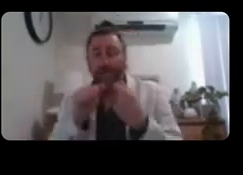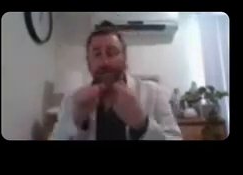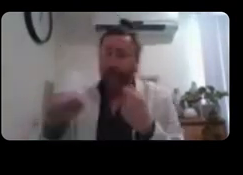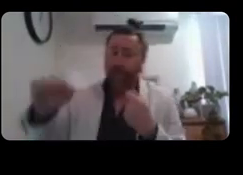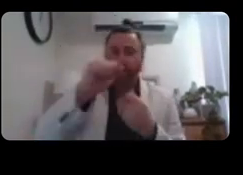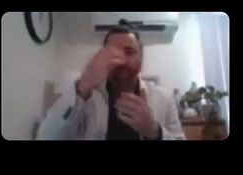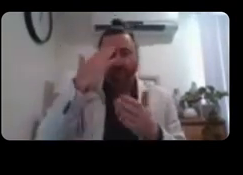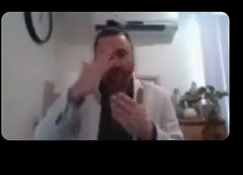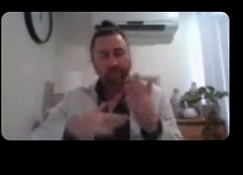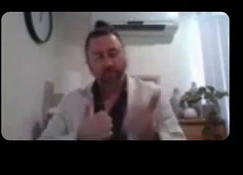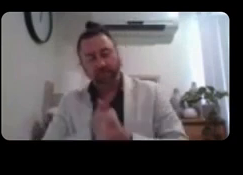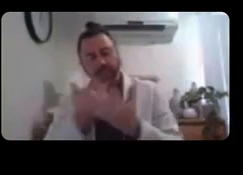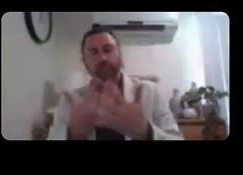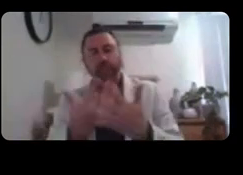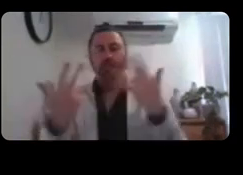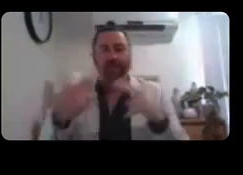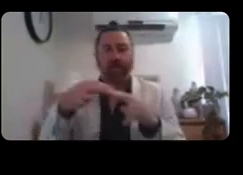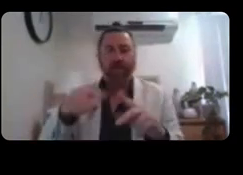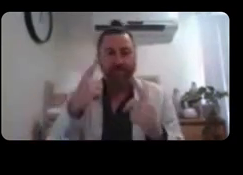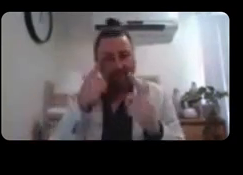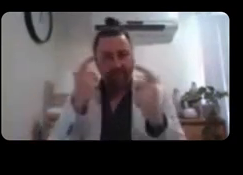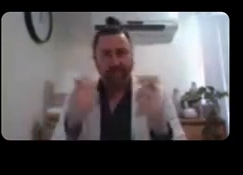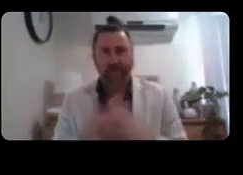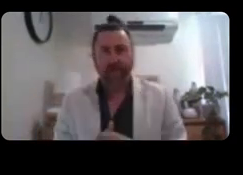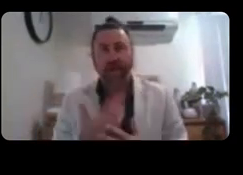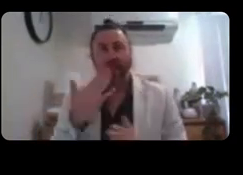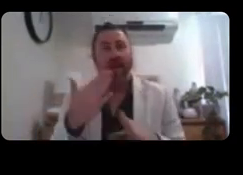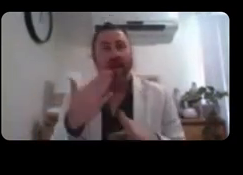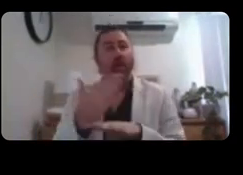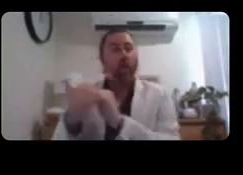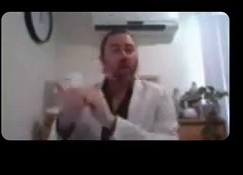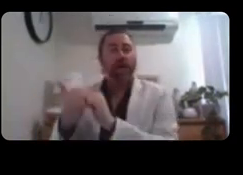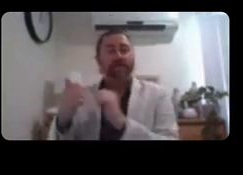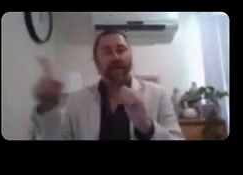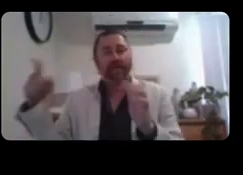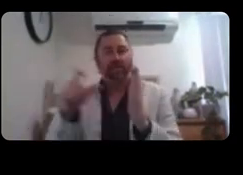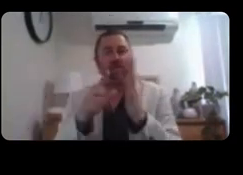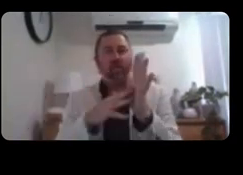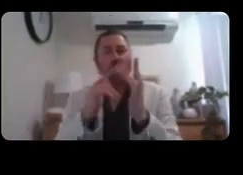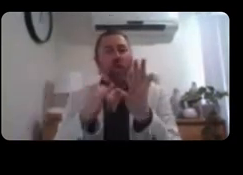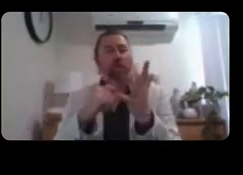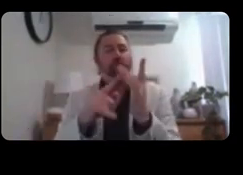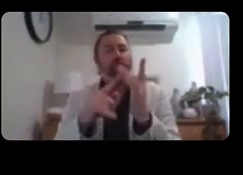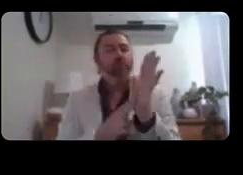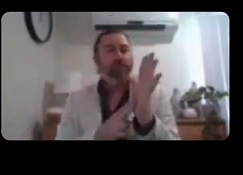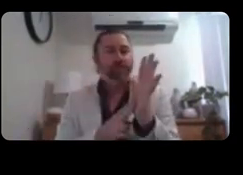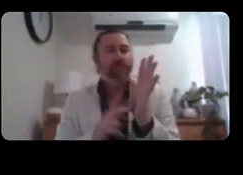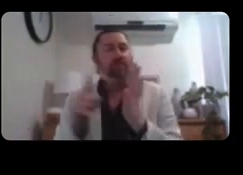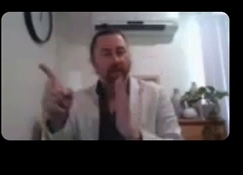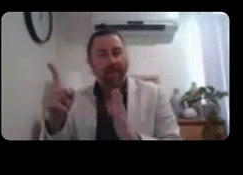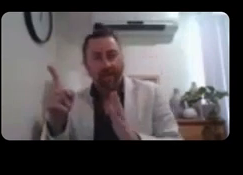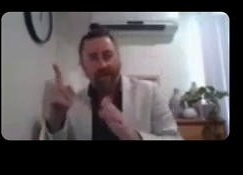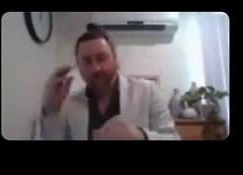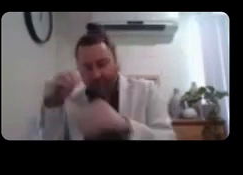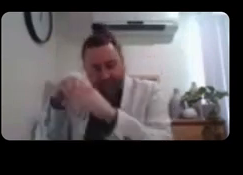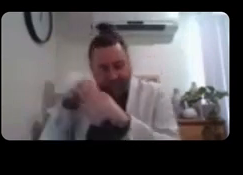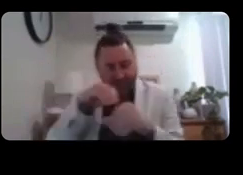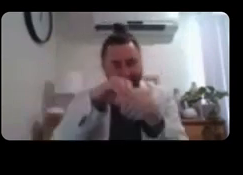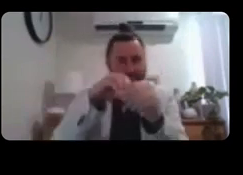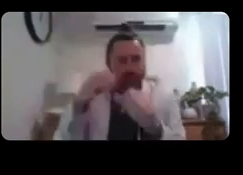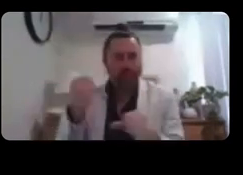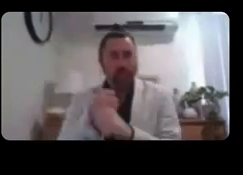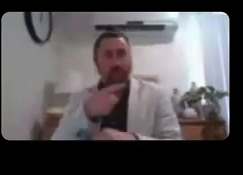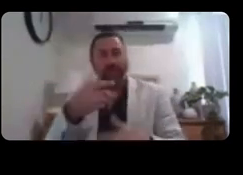soul into this initiative. Also want to thank our colleagues at the Commission for feeding into this process and working with us really iteratively.